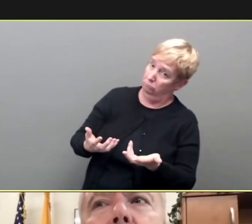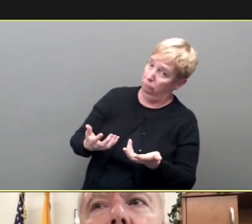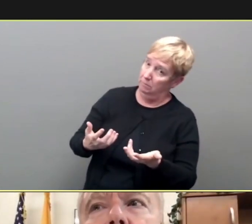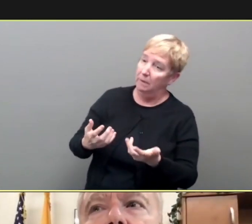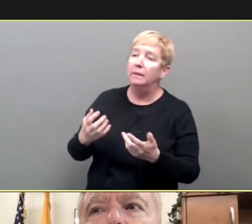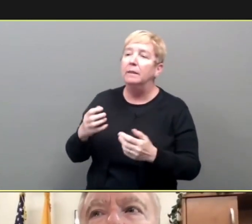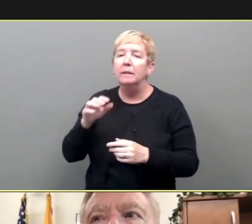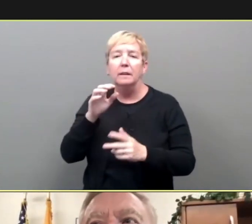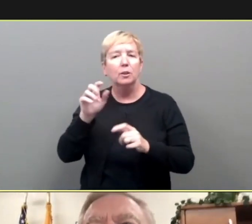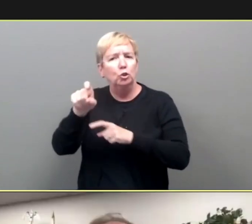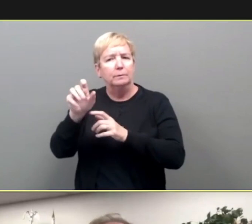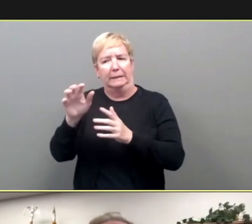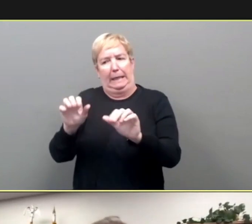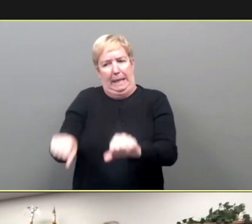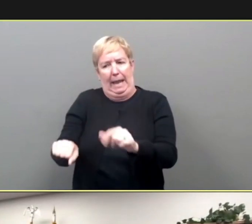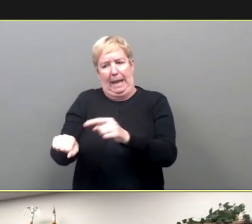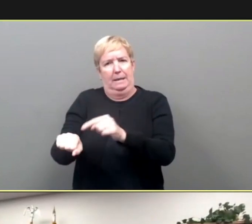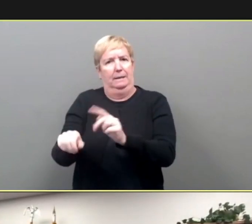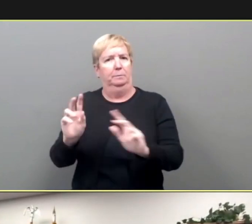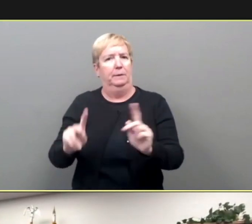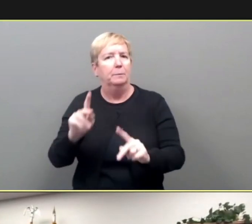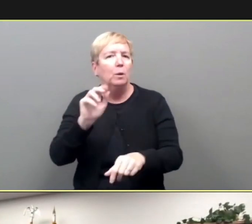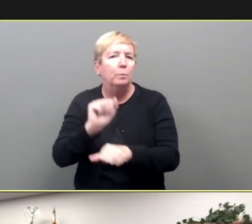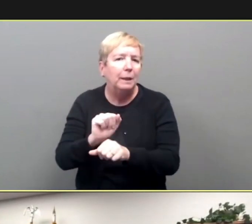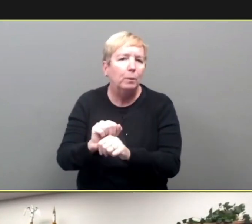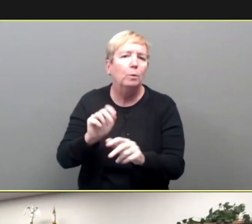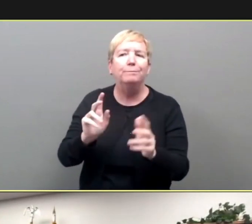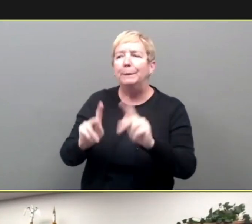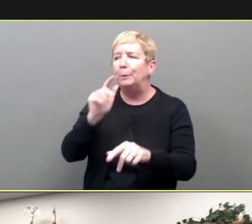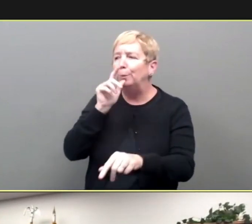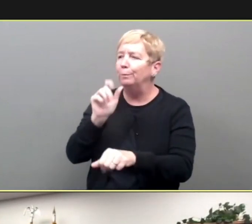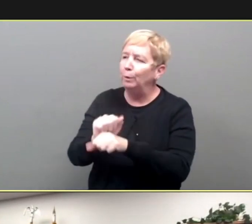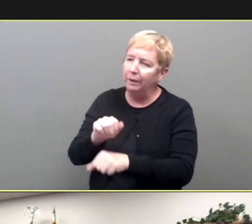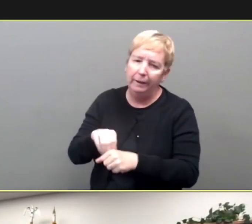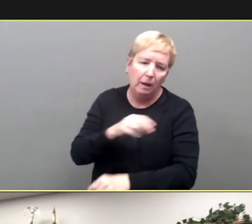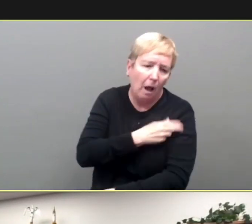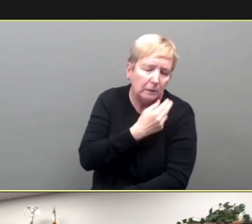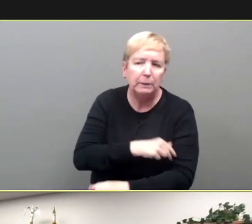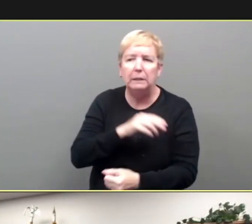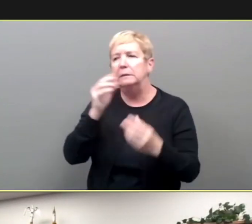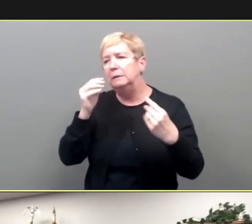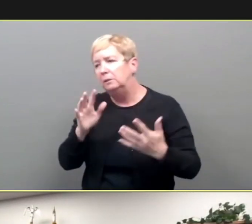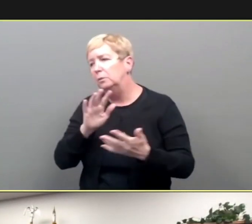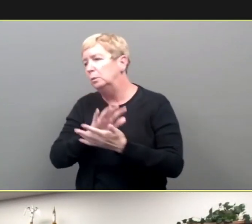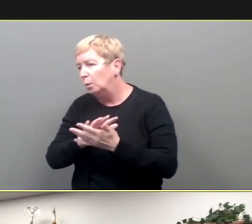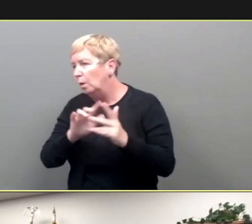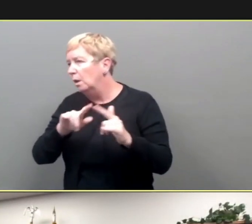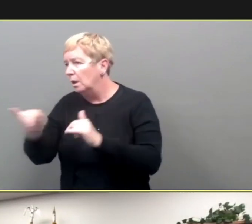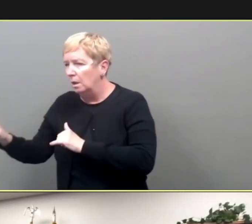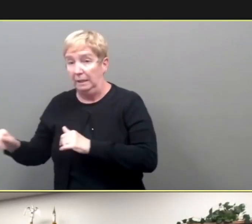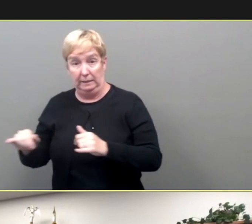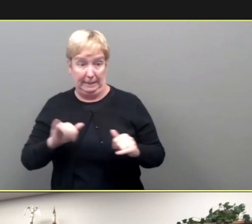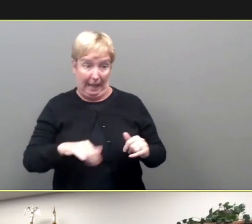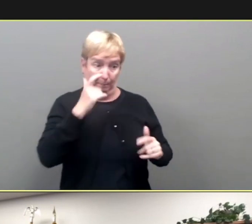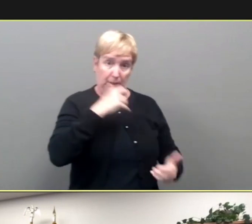issue or why that kind of pause, I guess, before that other group is also eligible.